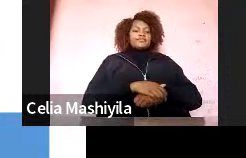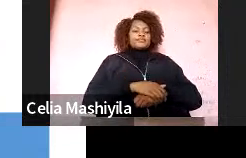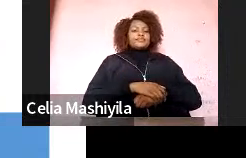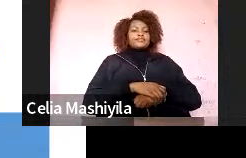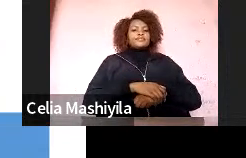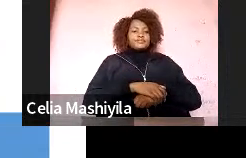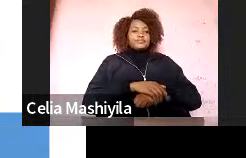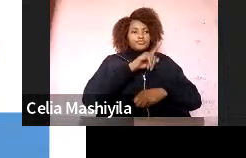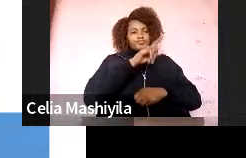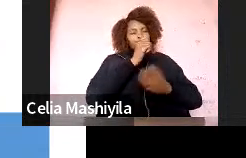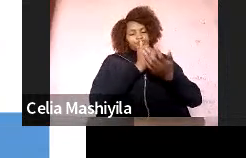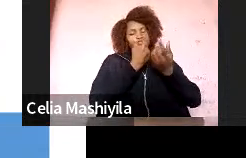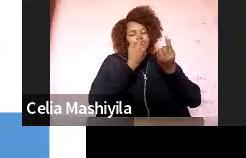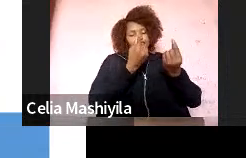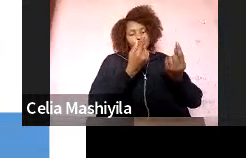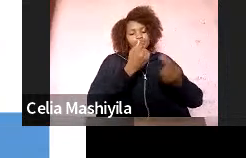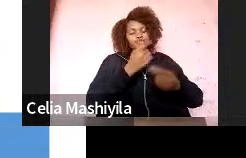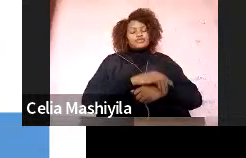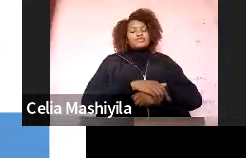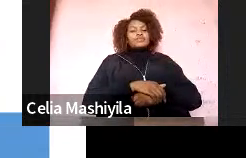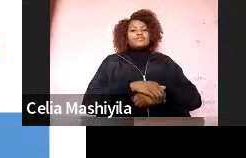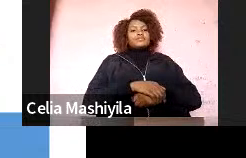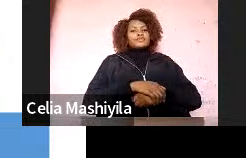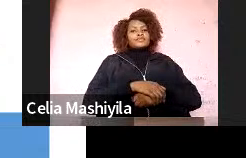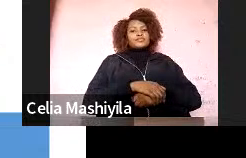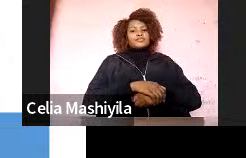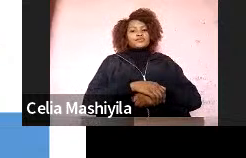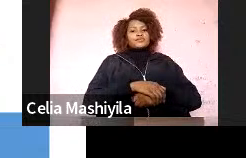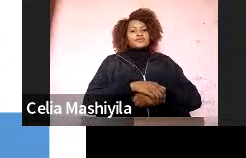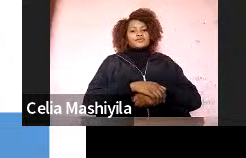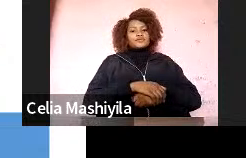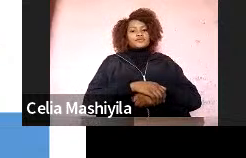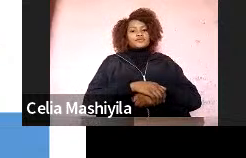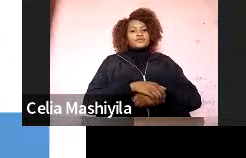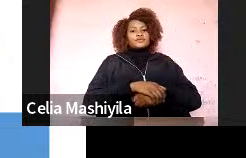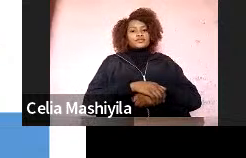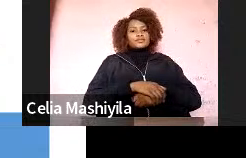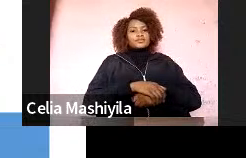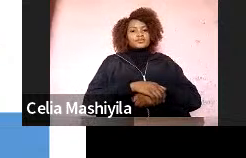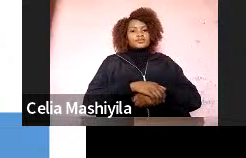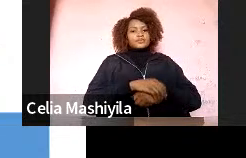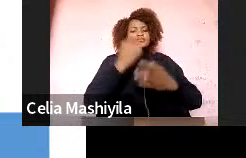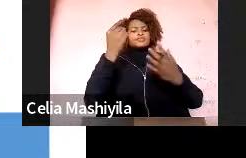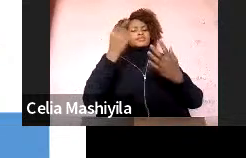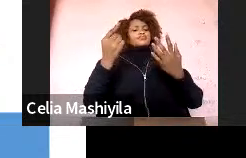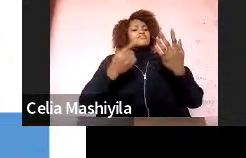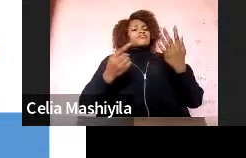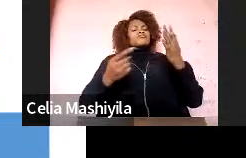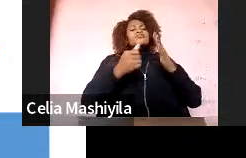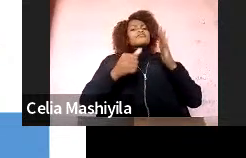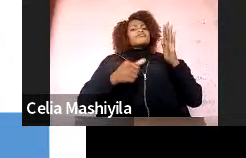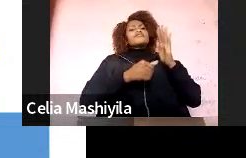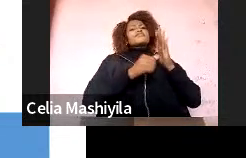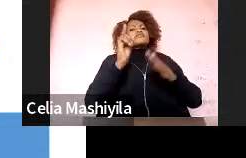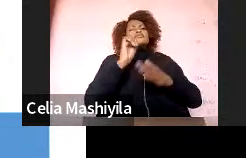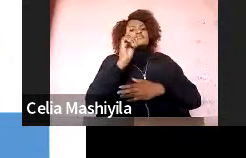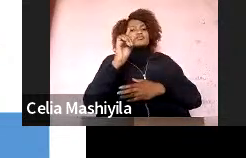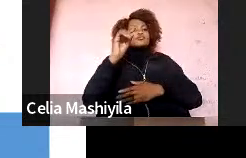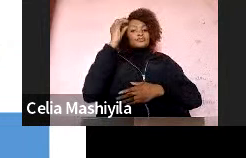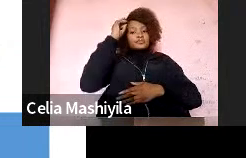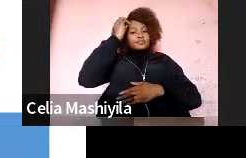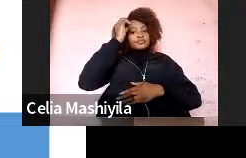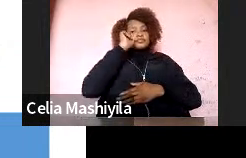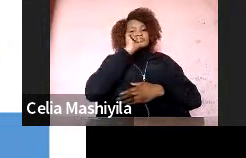so. And as I said, the other important part of obligation with regard to your information is